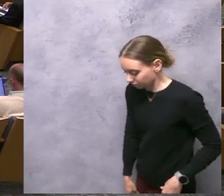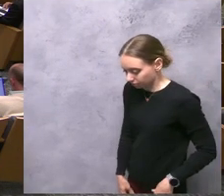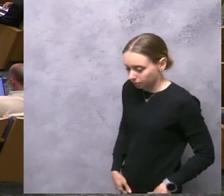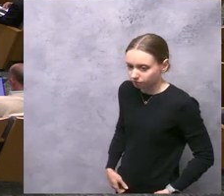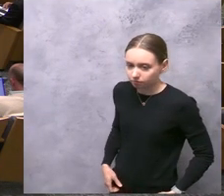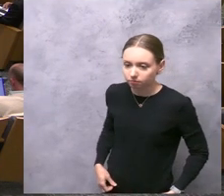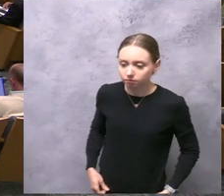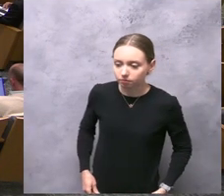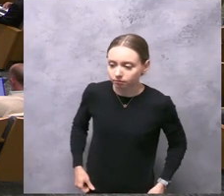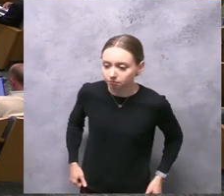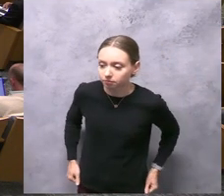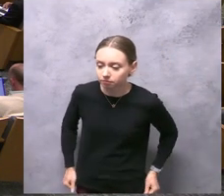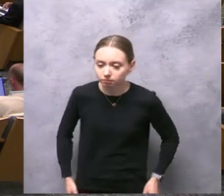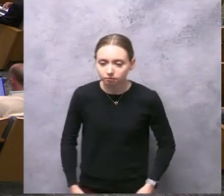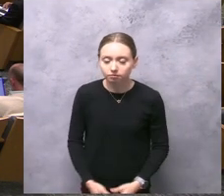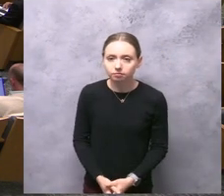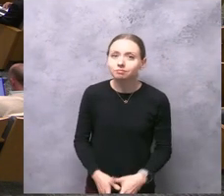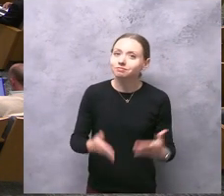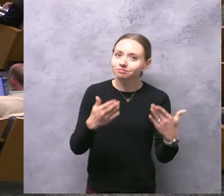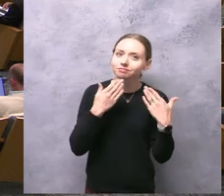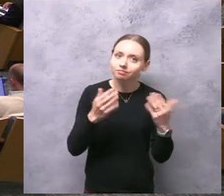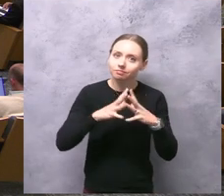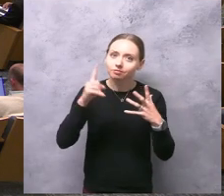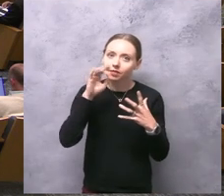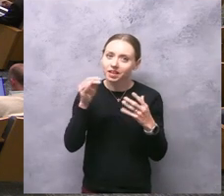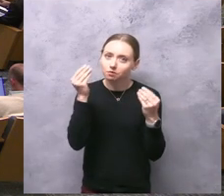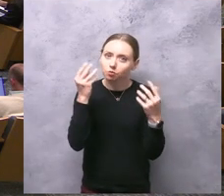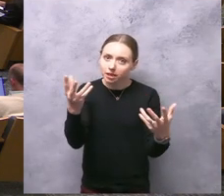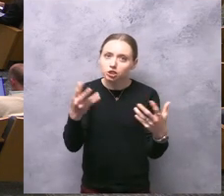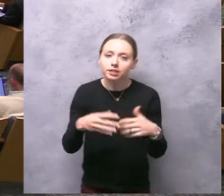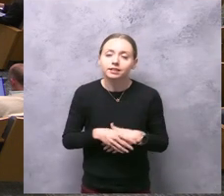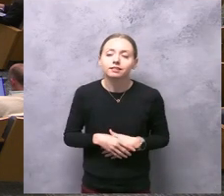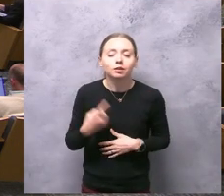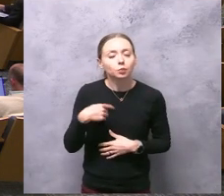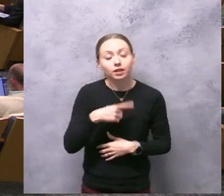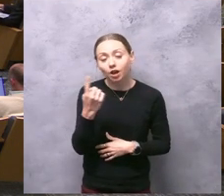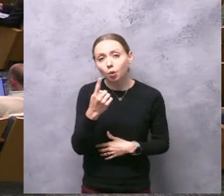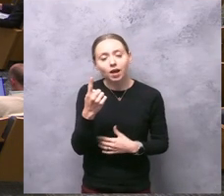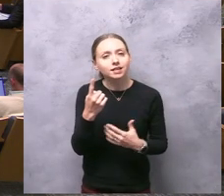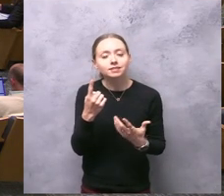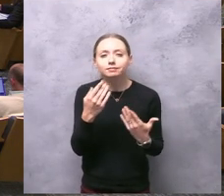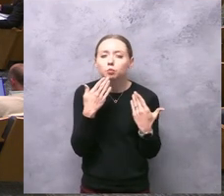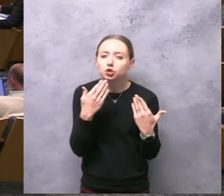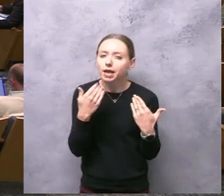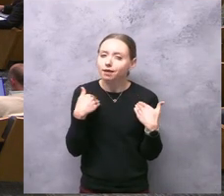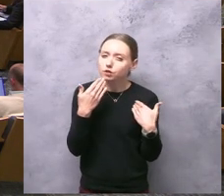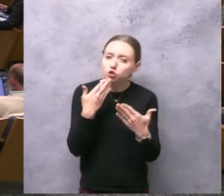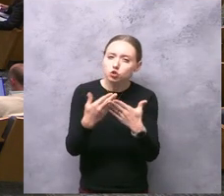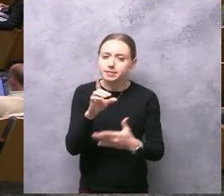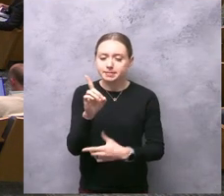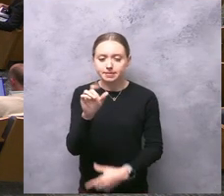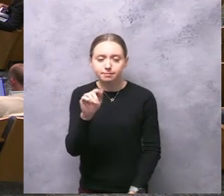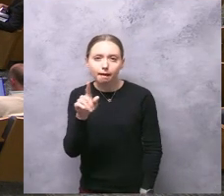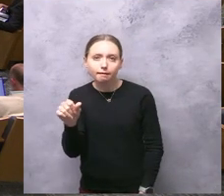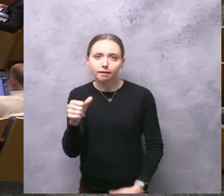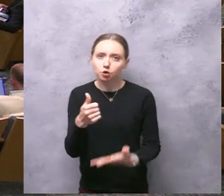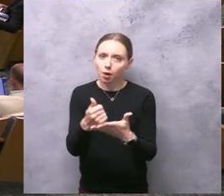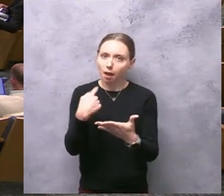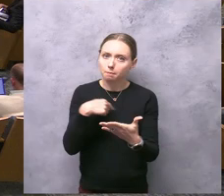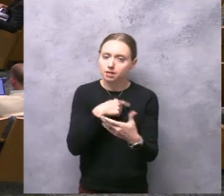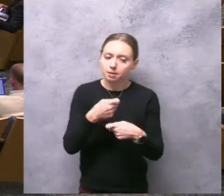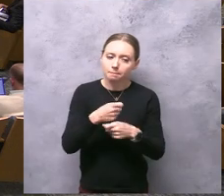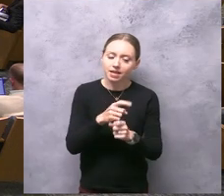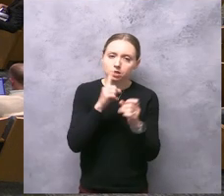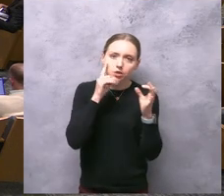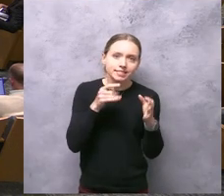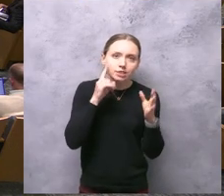Mm-hmm. Go ahead, Julie. Thank you very much for the information. We always appreciate having this good data to help us make our decisions and